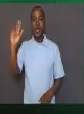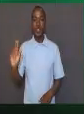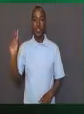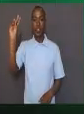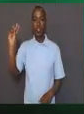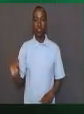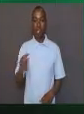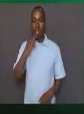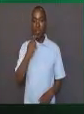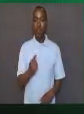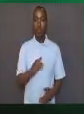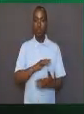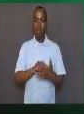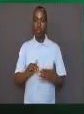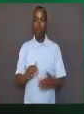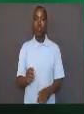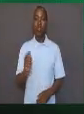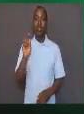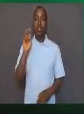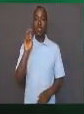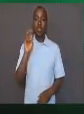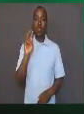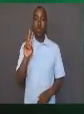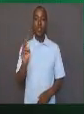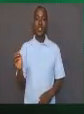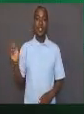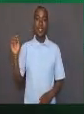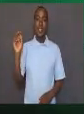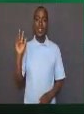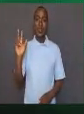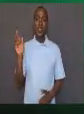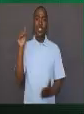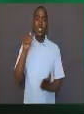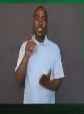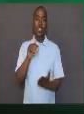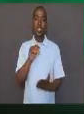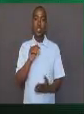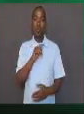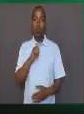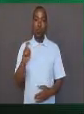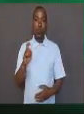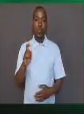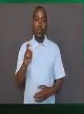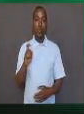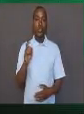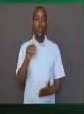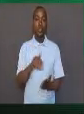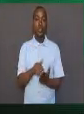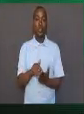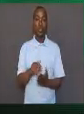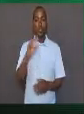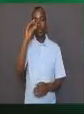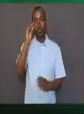to 300 million people in Africa, South America, and